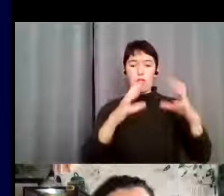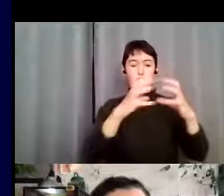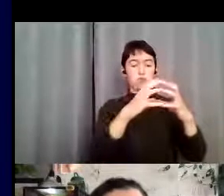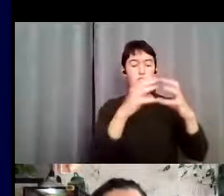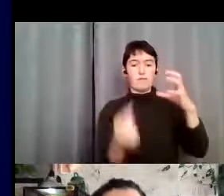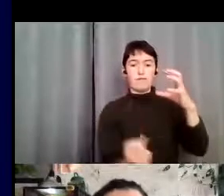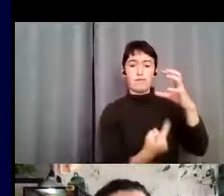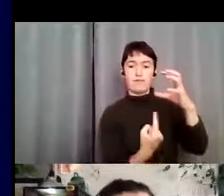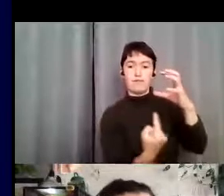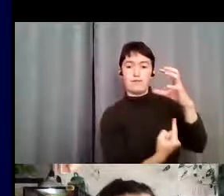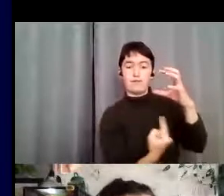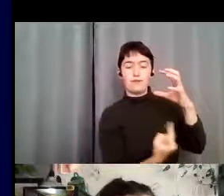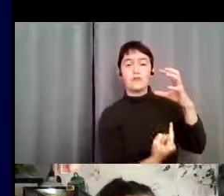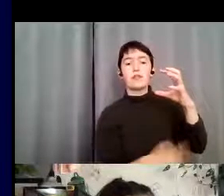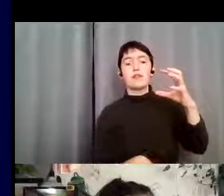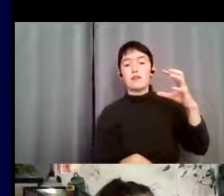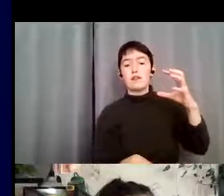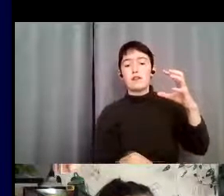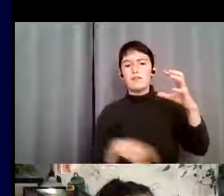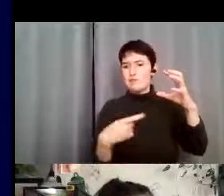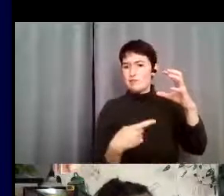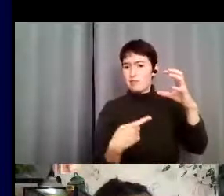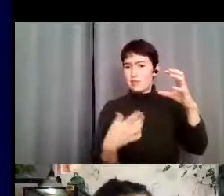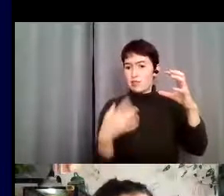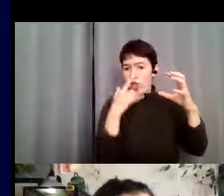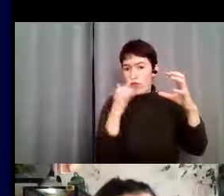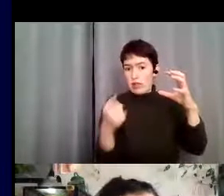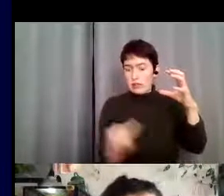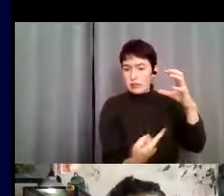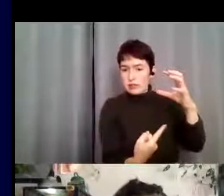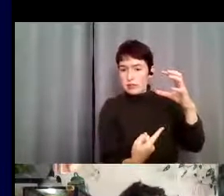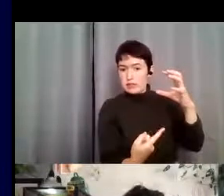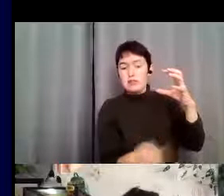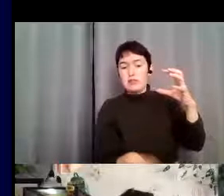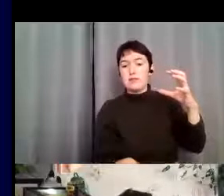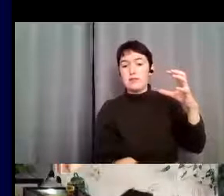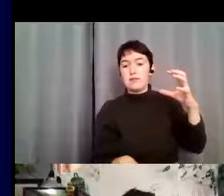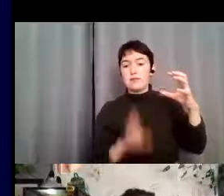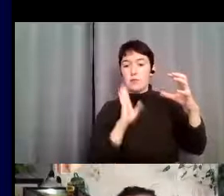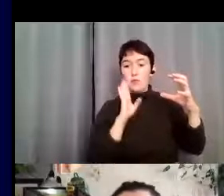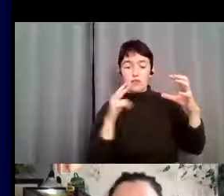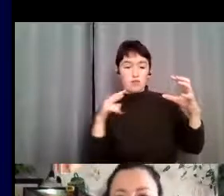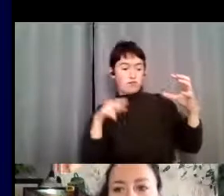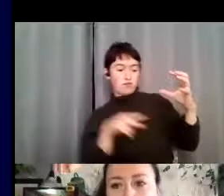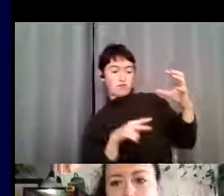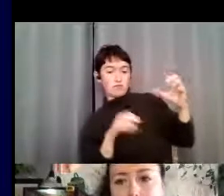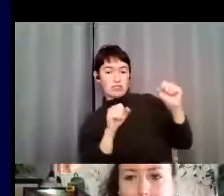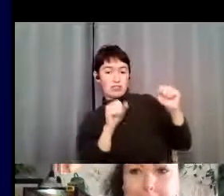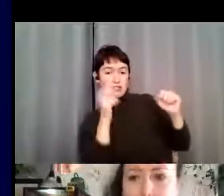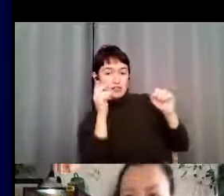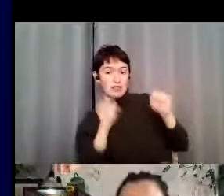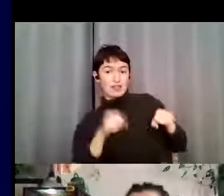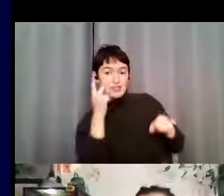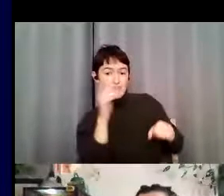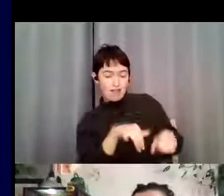Polar region. But here's what it would look like to your very own eyes as you look at that surface